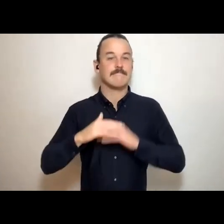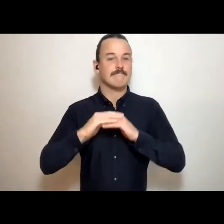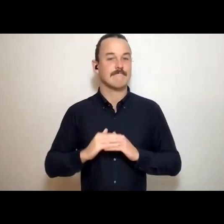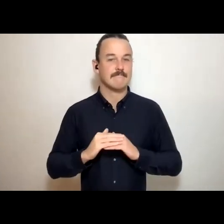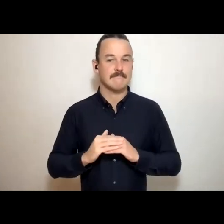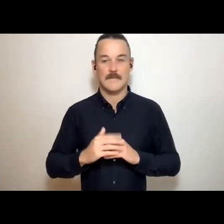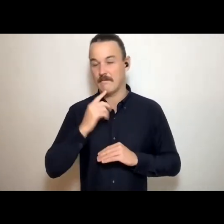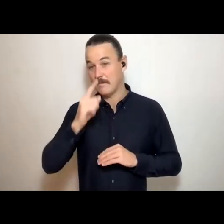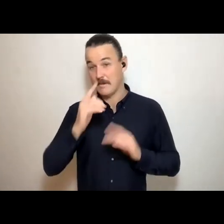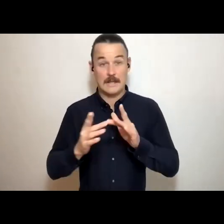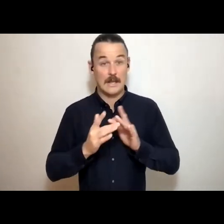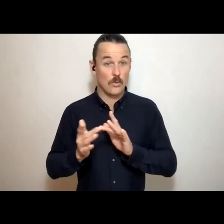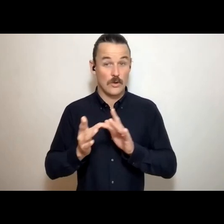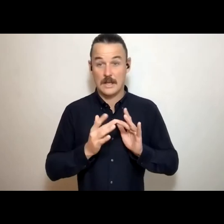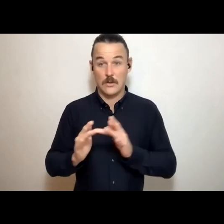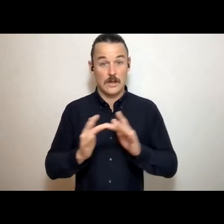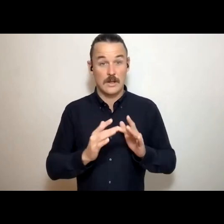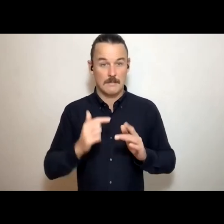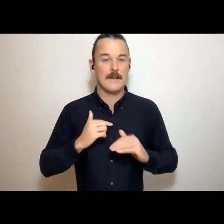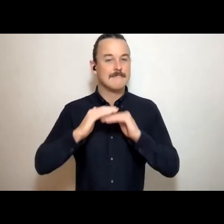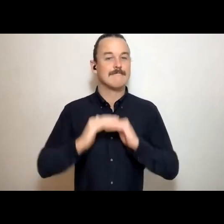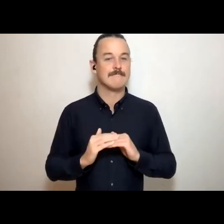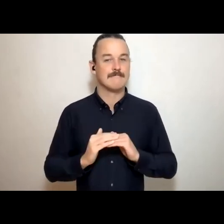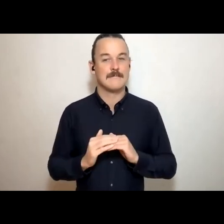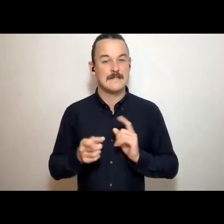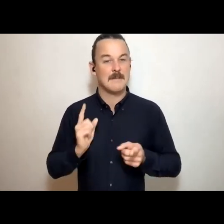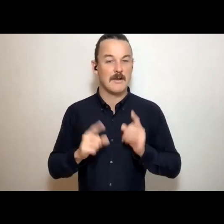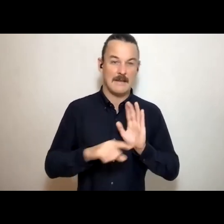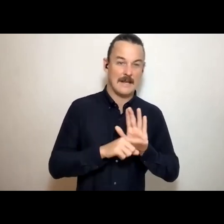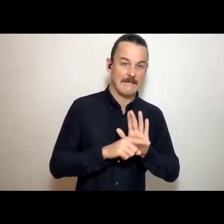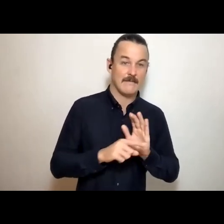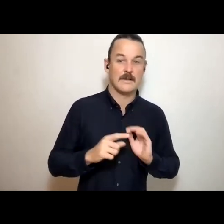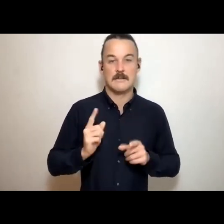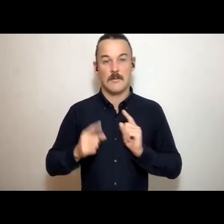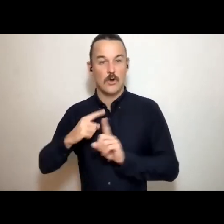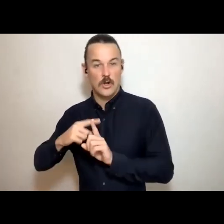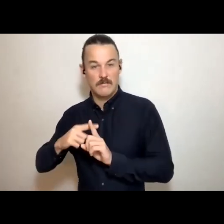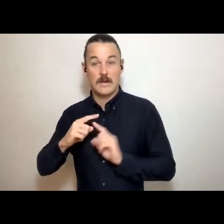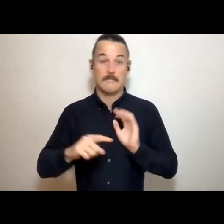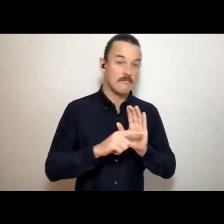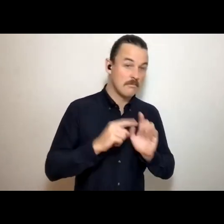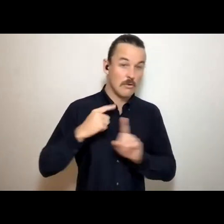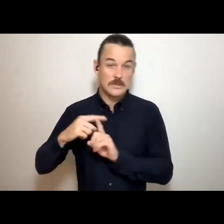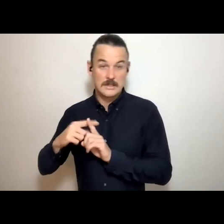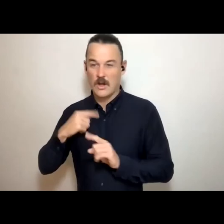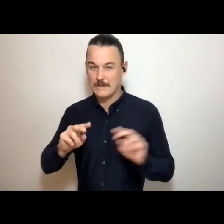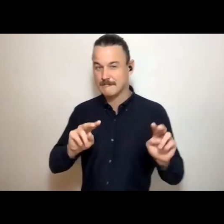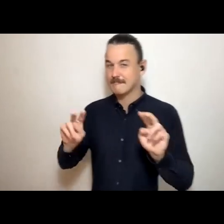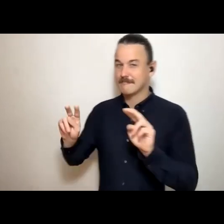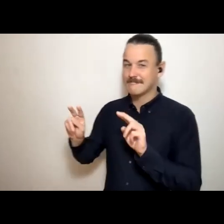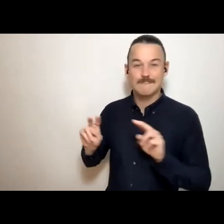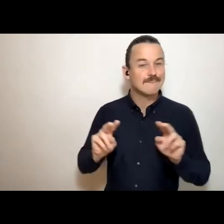and it's disadvantaged in a way, but it's also an advantage that I can see so much more and see who's anxious and see who's